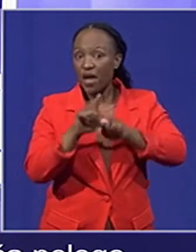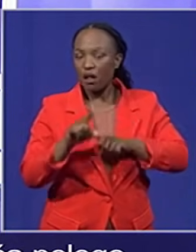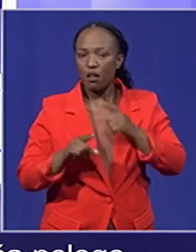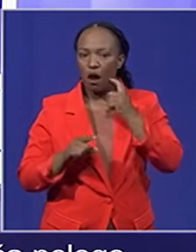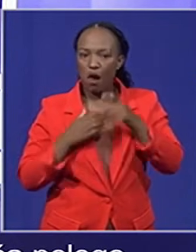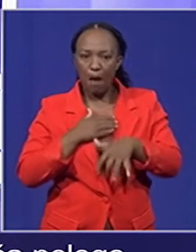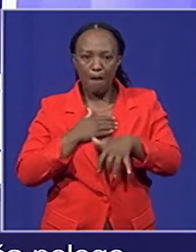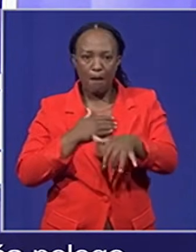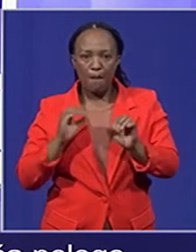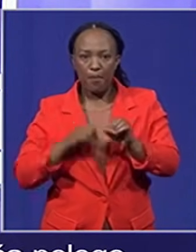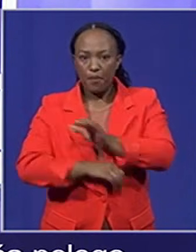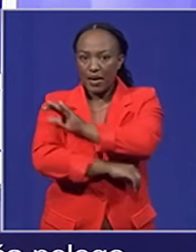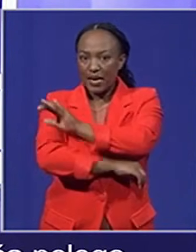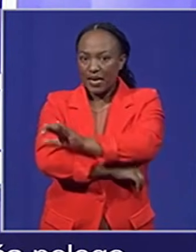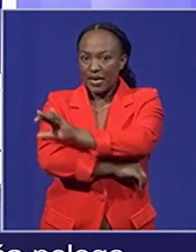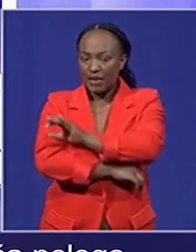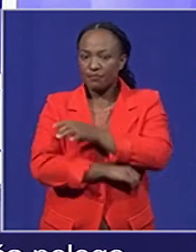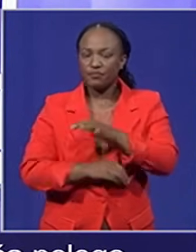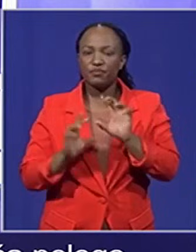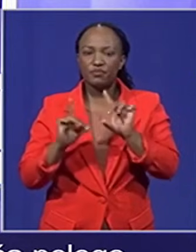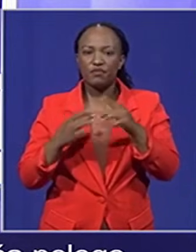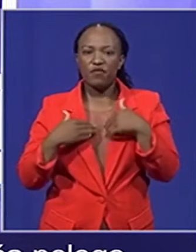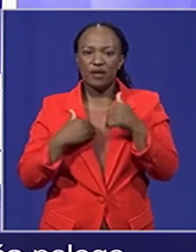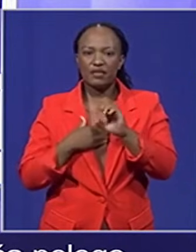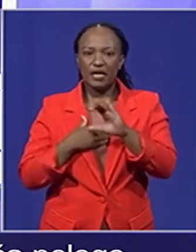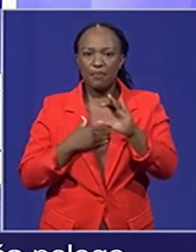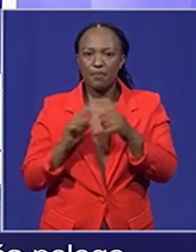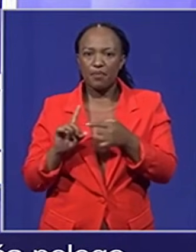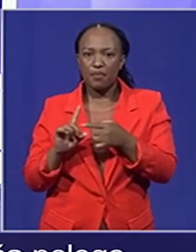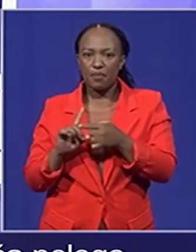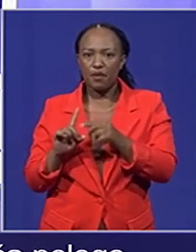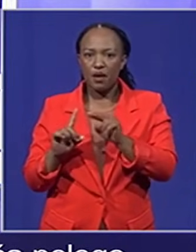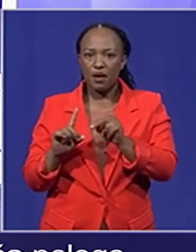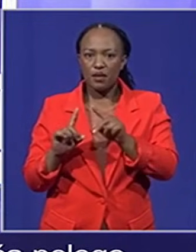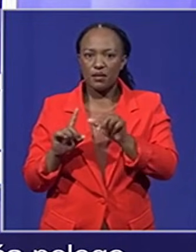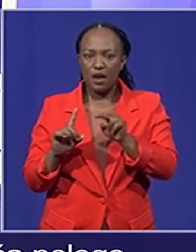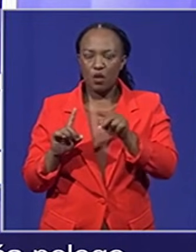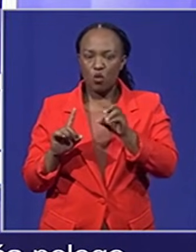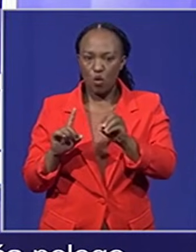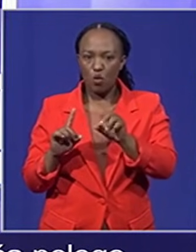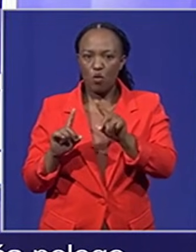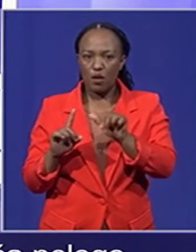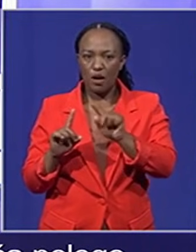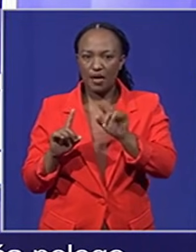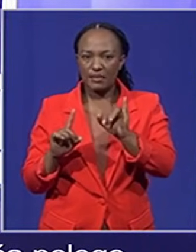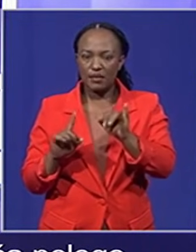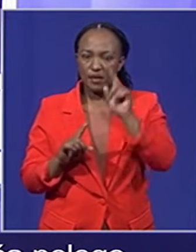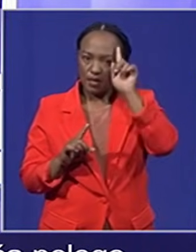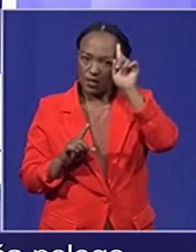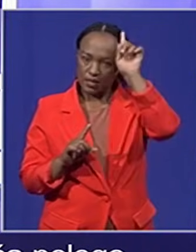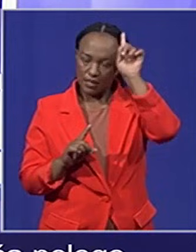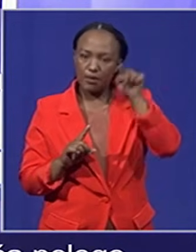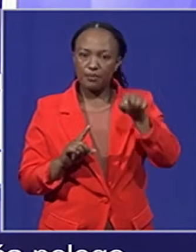tsebišitšwego ke molekgotlaphethiši wa kgoro ya tša maphelo ka Eastern Cape Ntandokazi Xaba le hono e ka bookelong ba Nelson Mandela